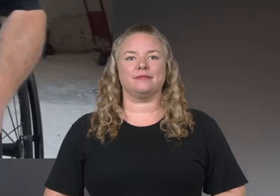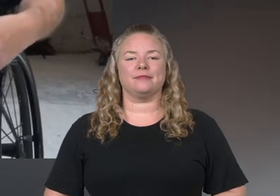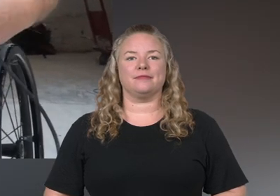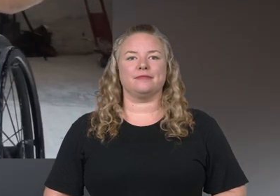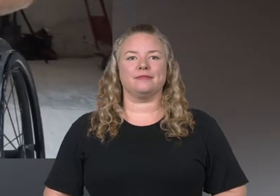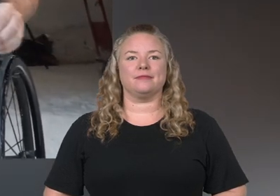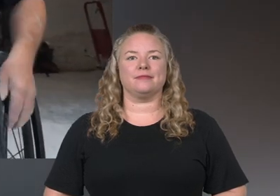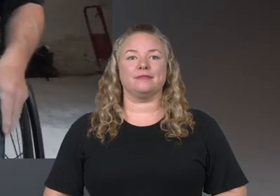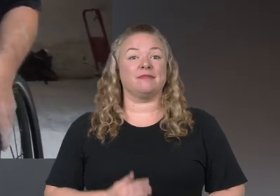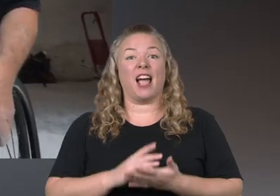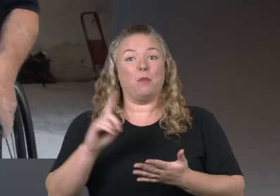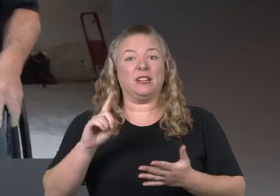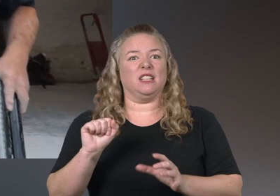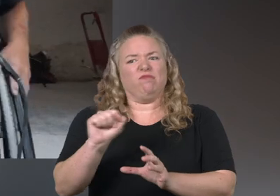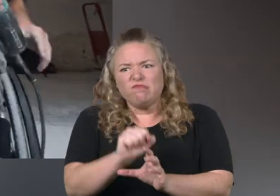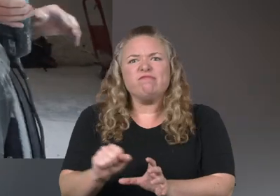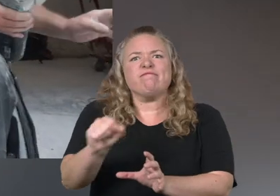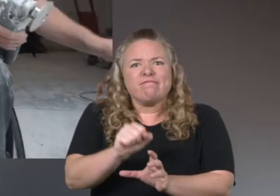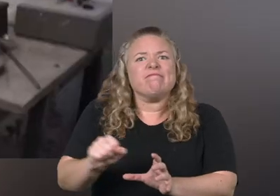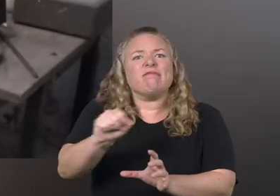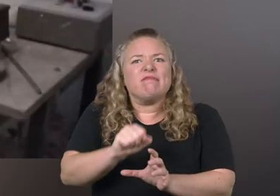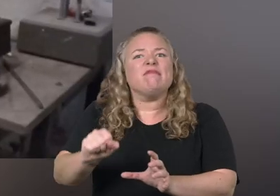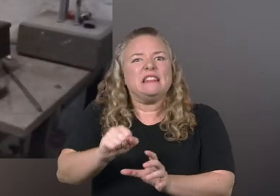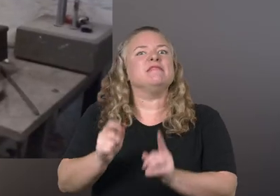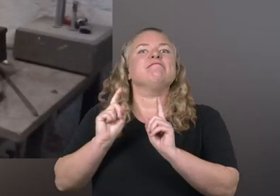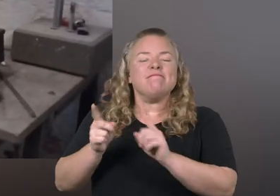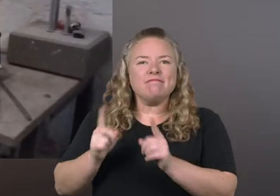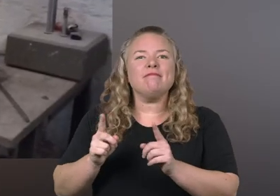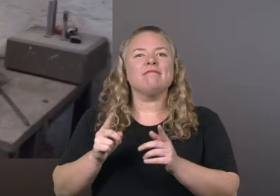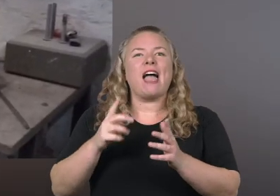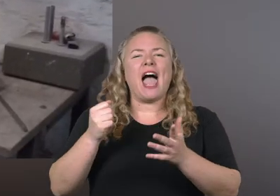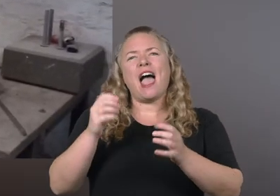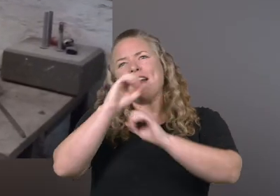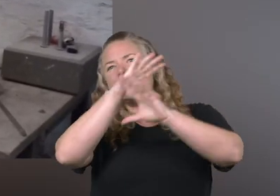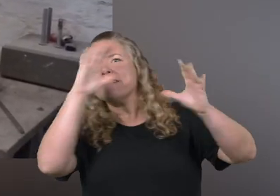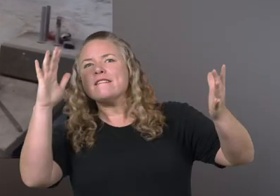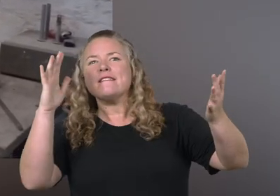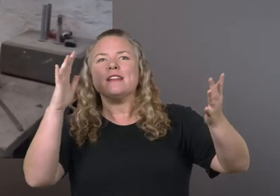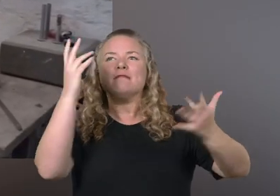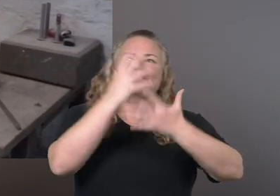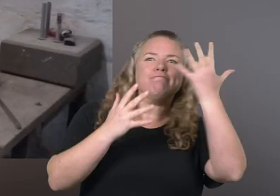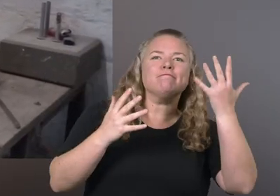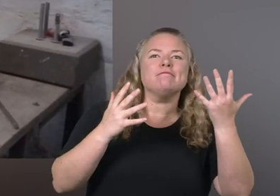I literally just ground around it like that. I'm just playing around with this idea.